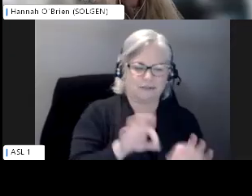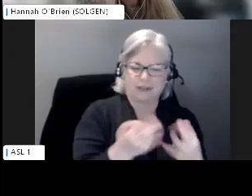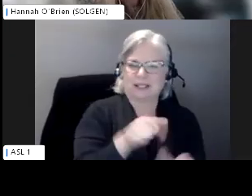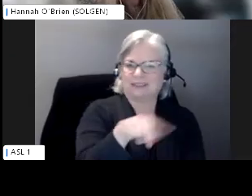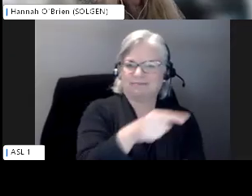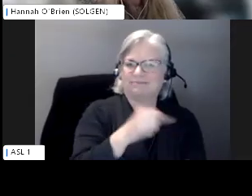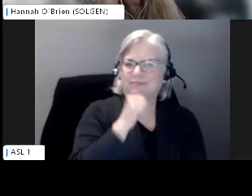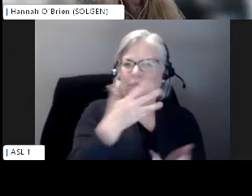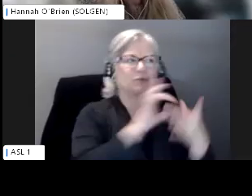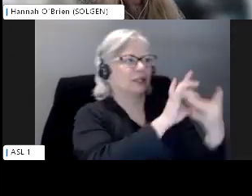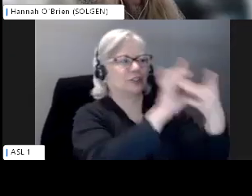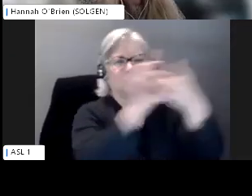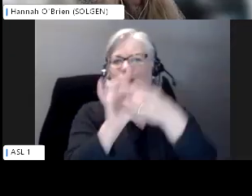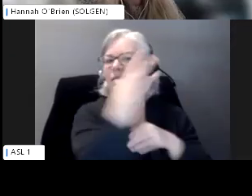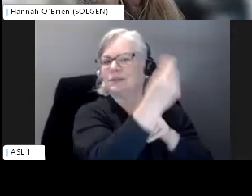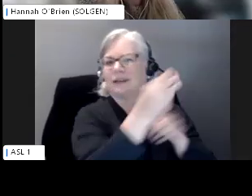extended family.